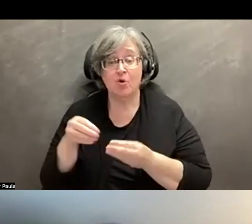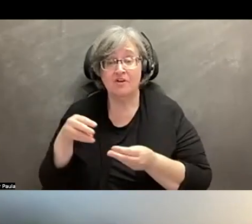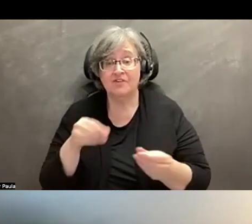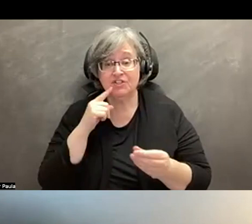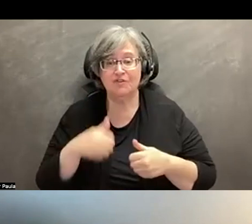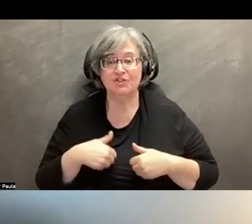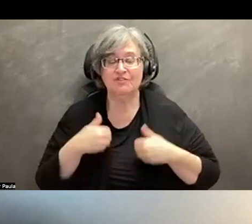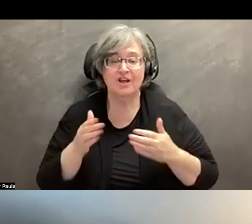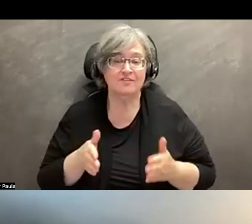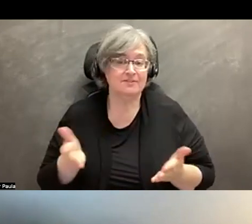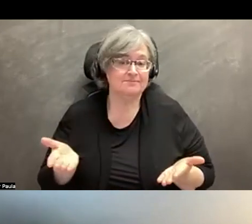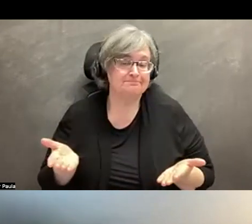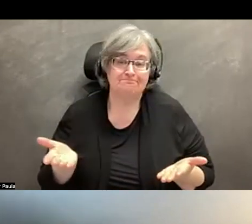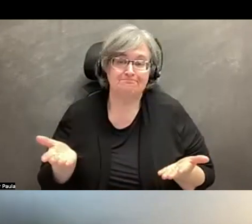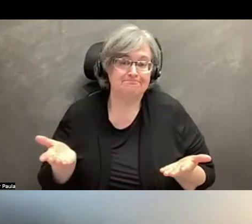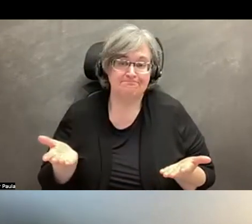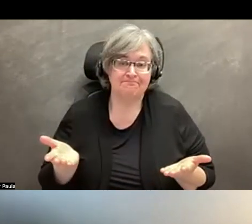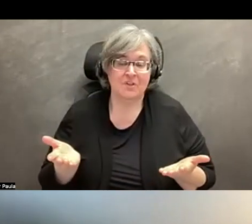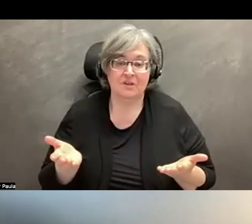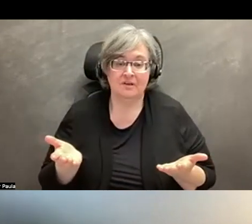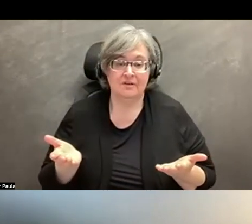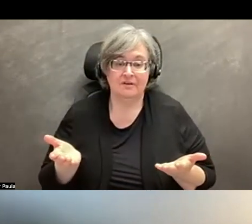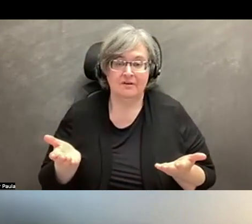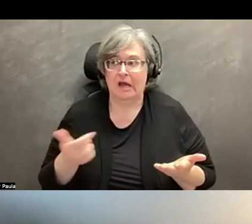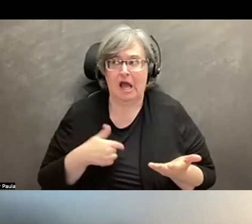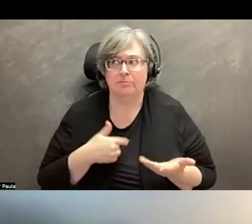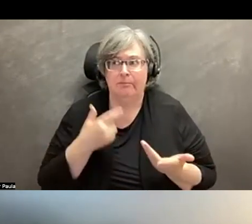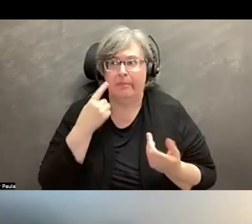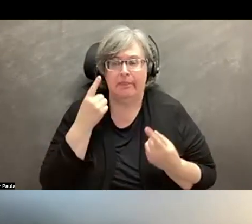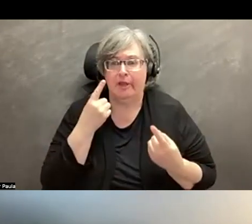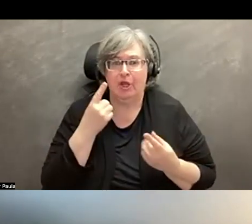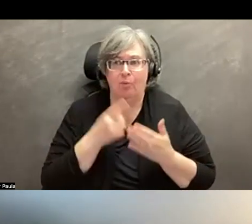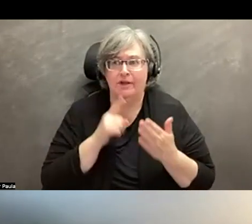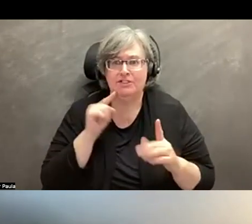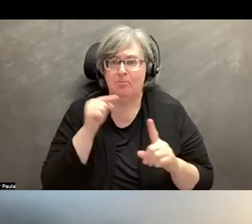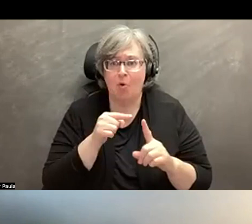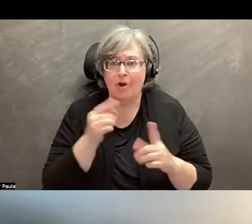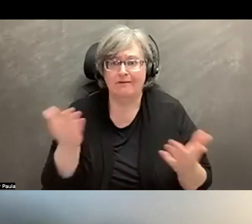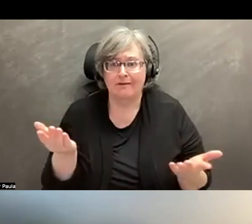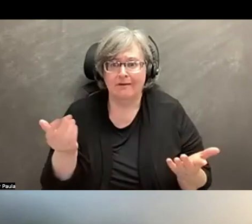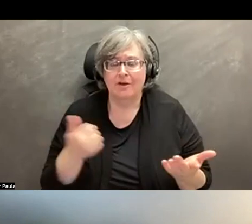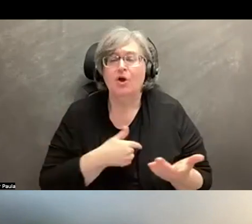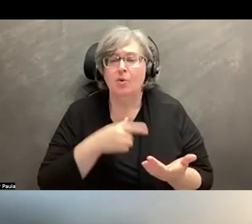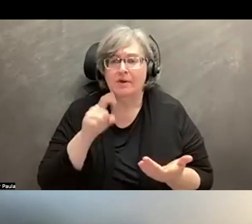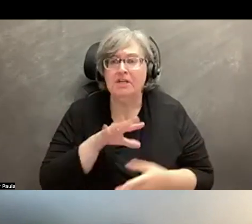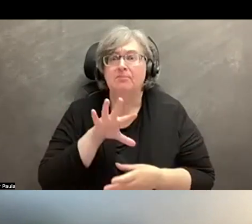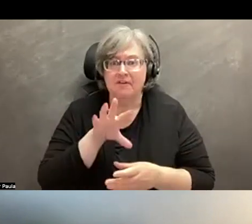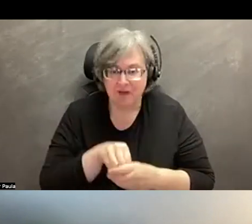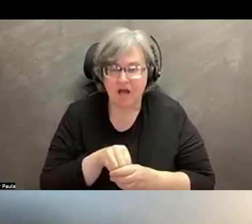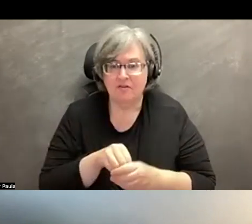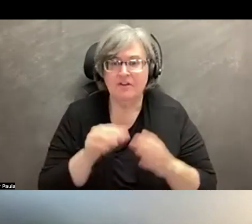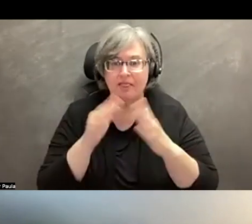survivors, I kind of like, I'm asking, well, what's the point? We really need to be involved